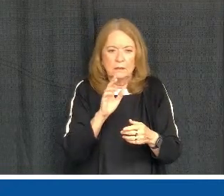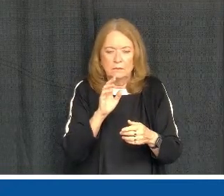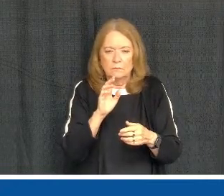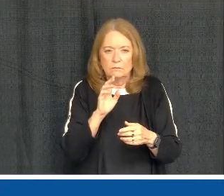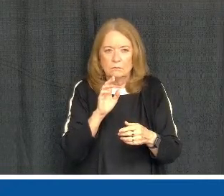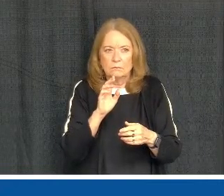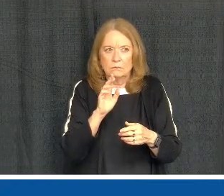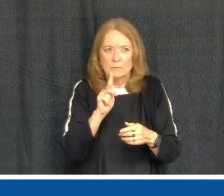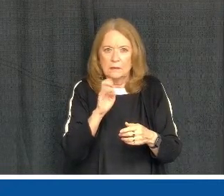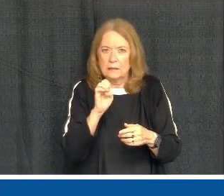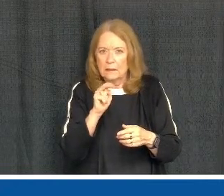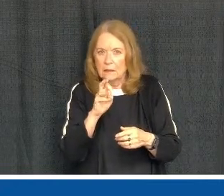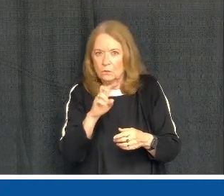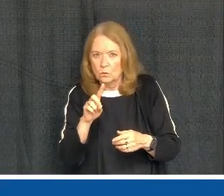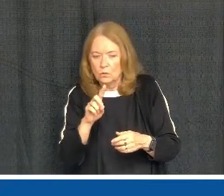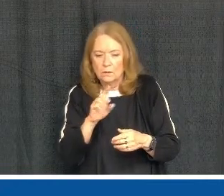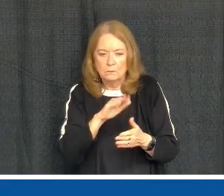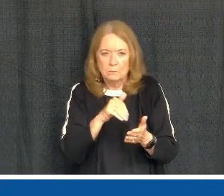School.